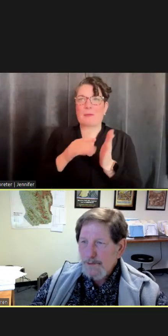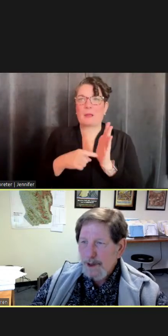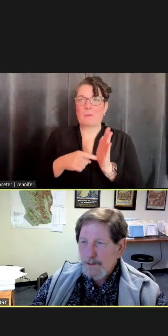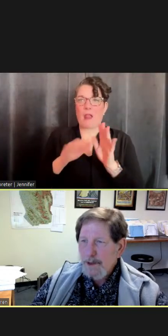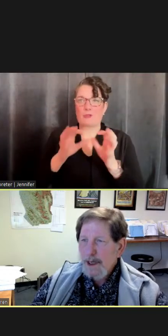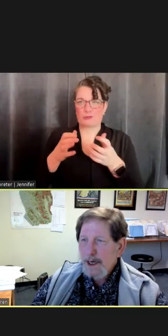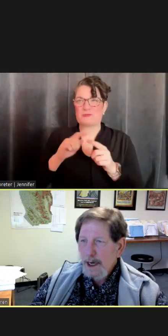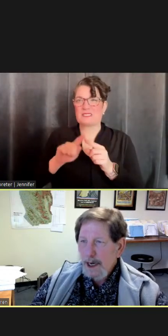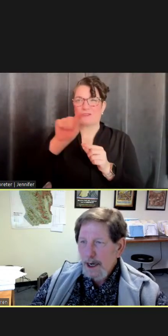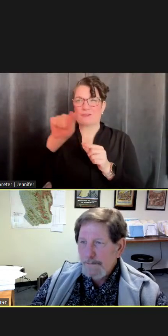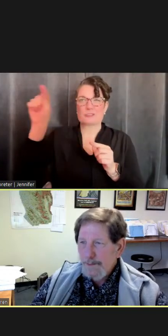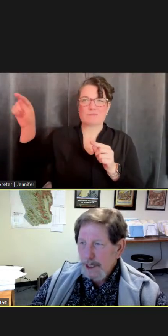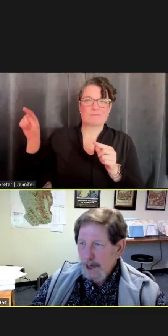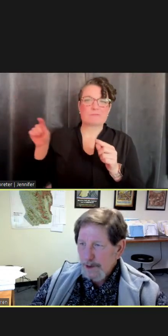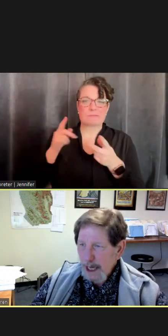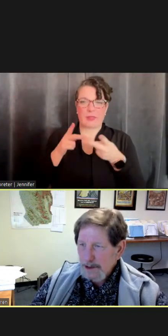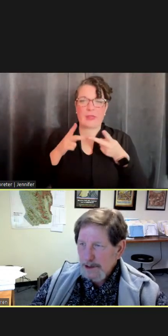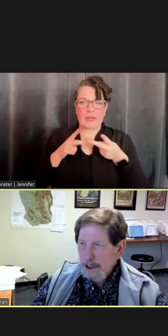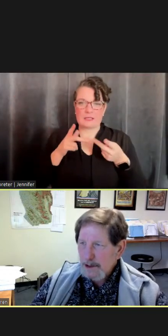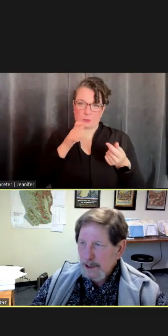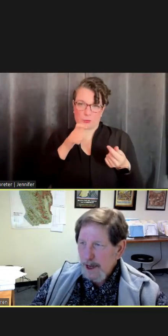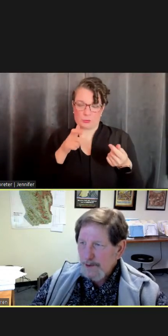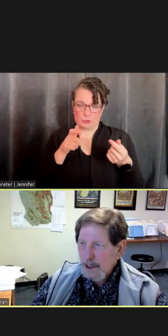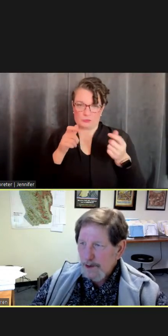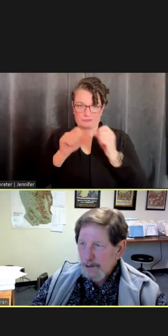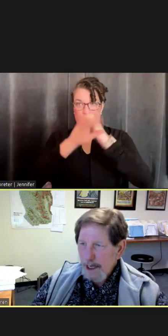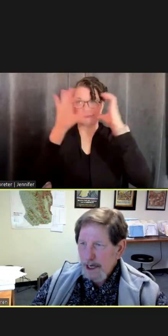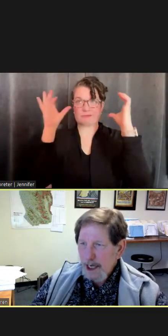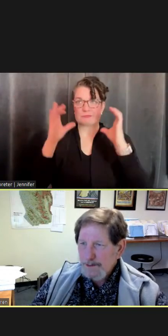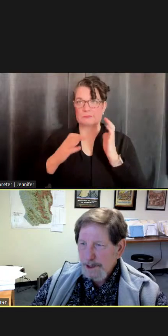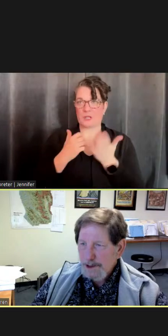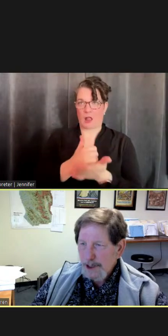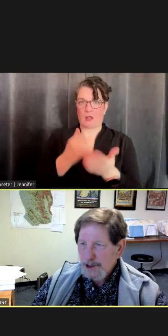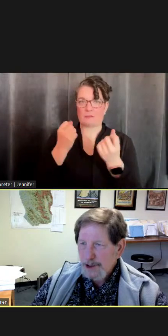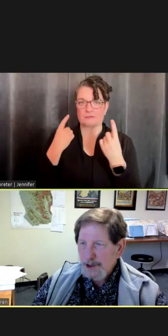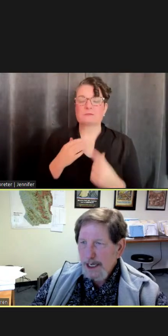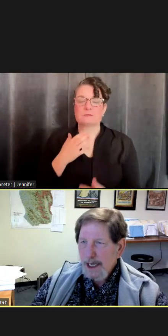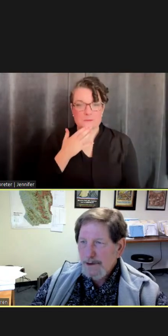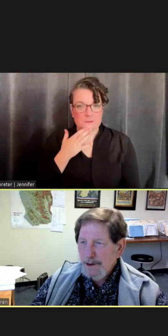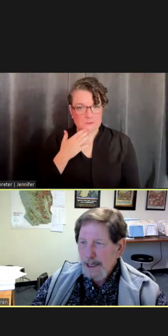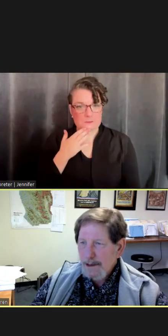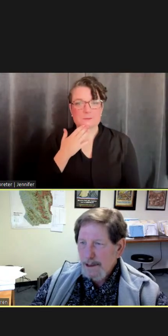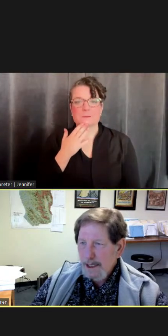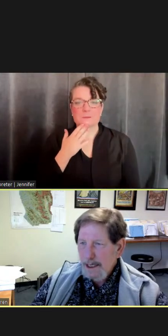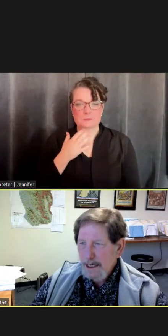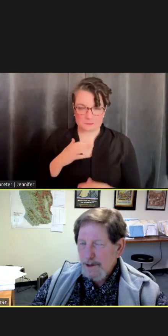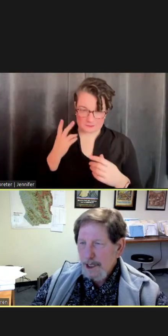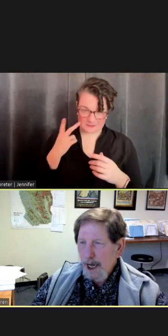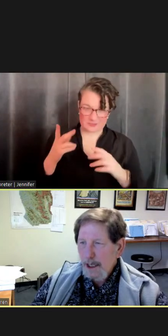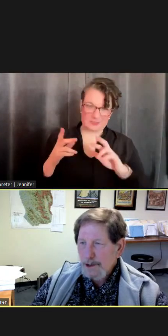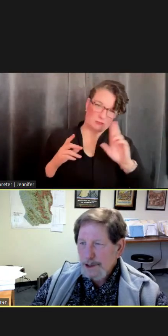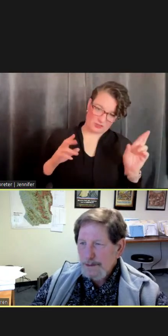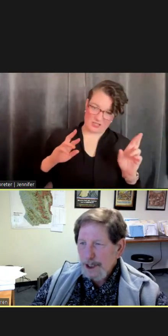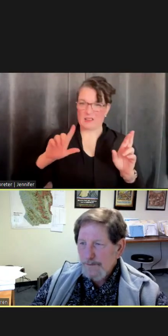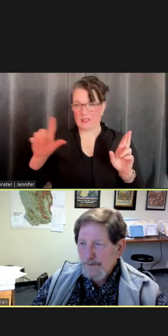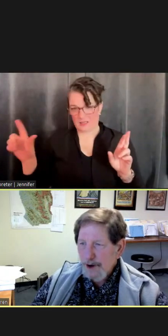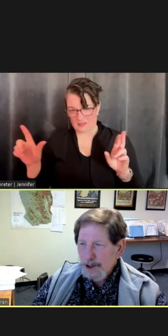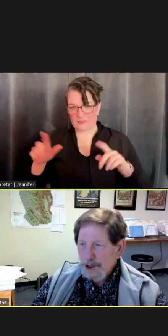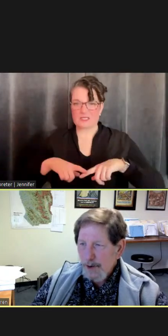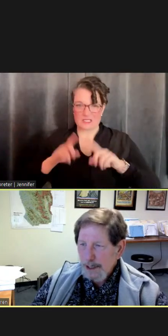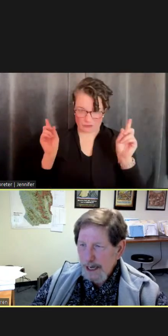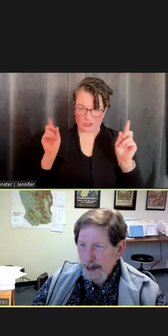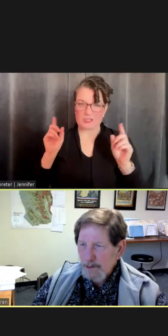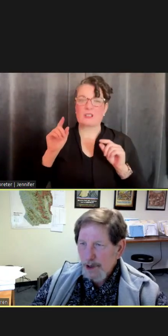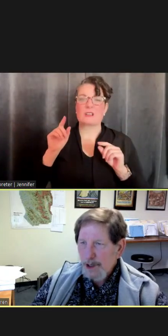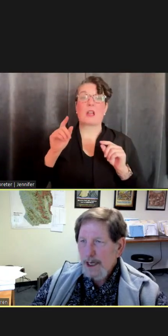both of them, the cases on the left and on the right, hospitalizations, that the colors seem to